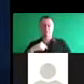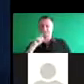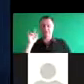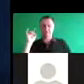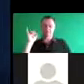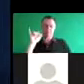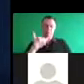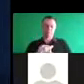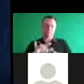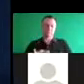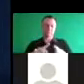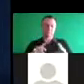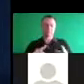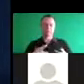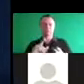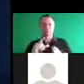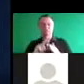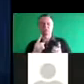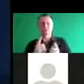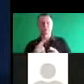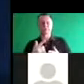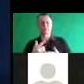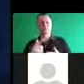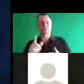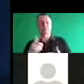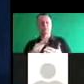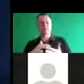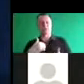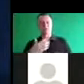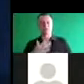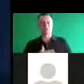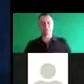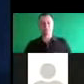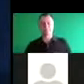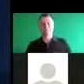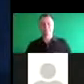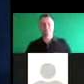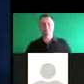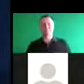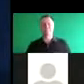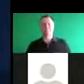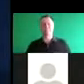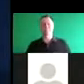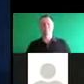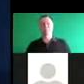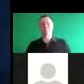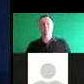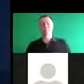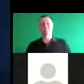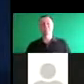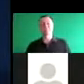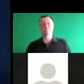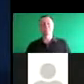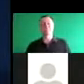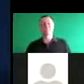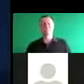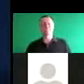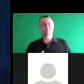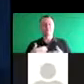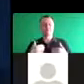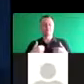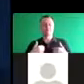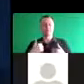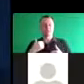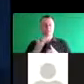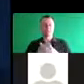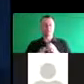maybe execute things in the way that I would have wanted, I think this is a great, and it's very new for me, installation. It's a new